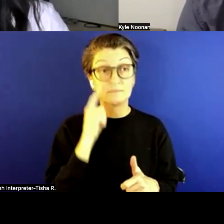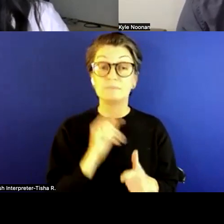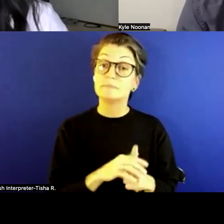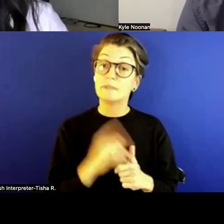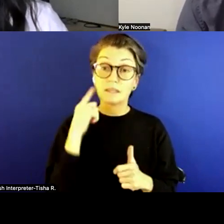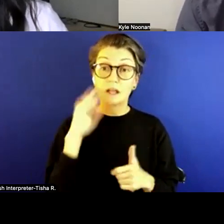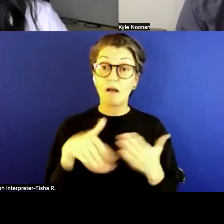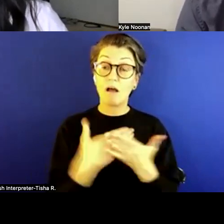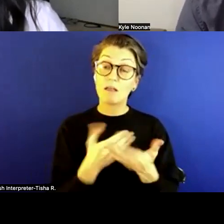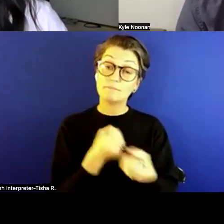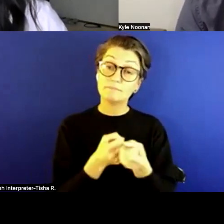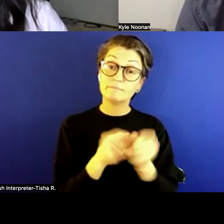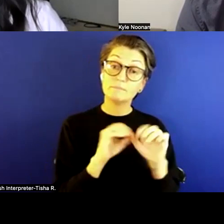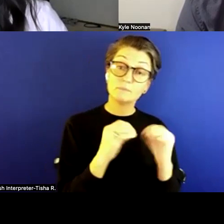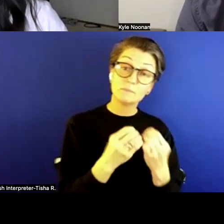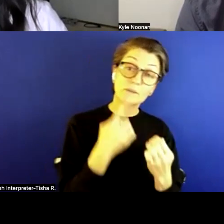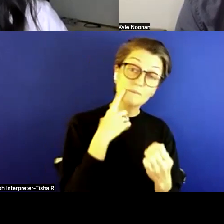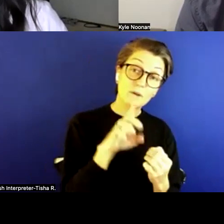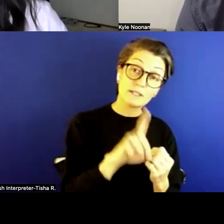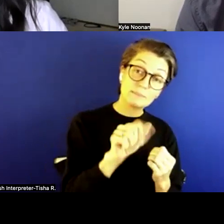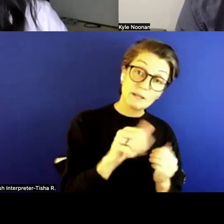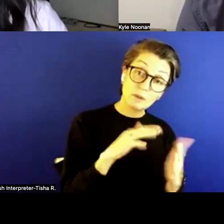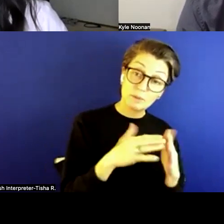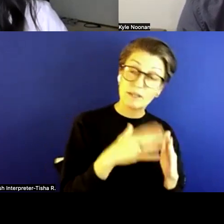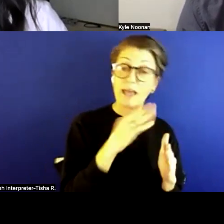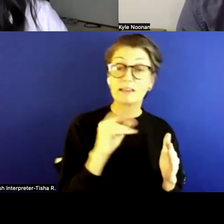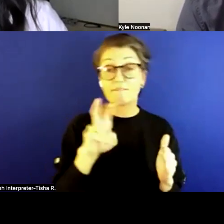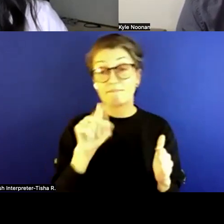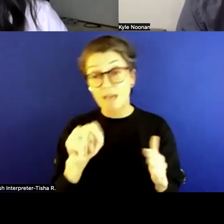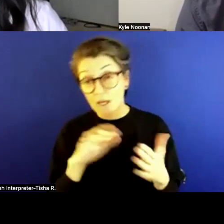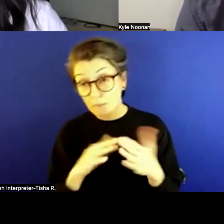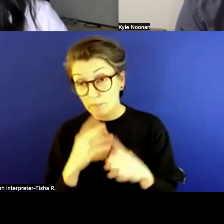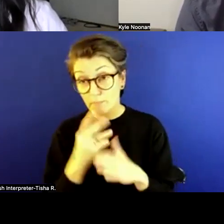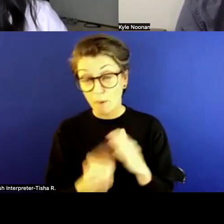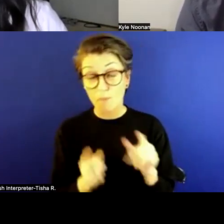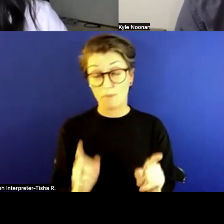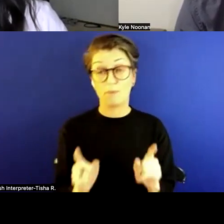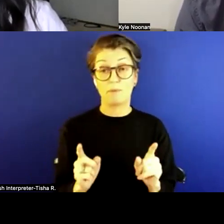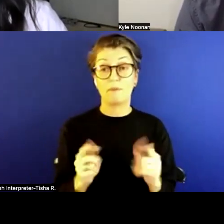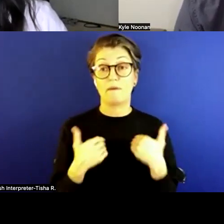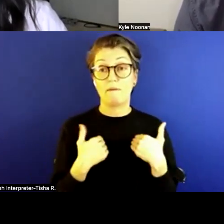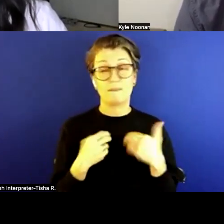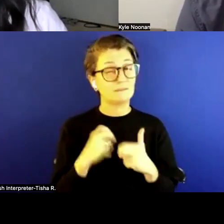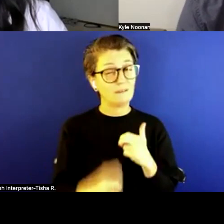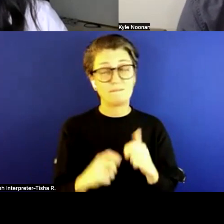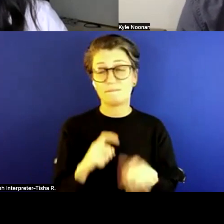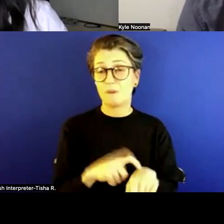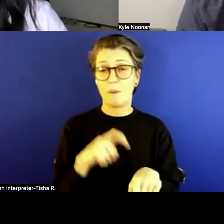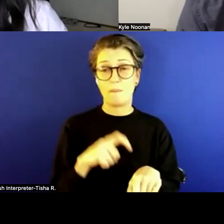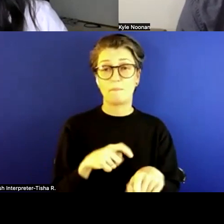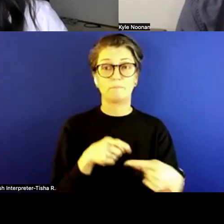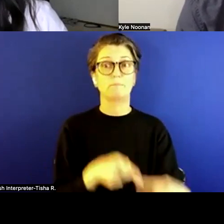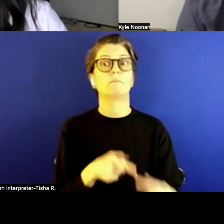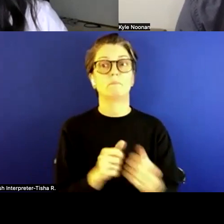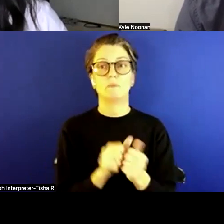organizations, both in the disability community and in the veteran community, have a difficult time grappling with, even if we